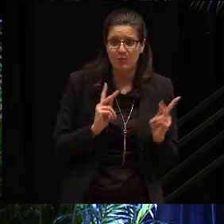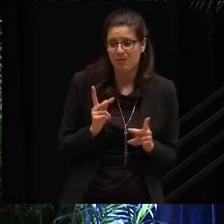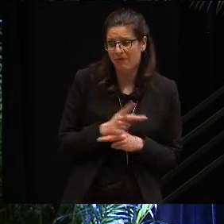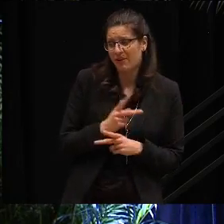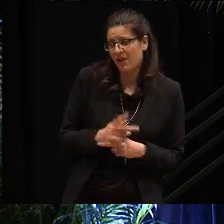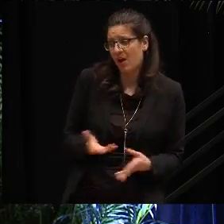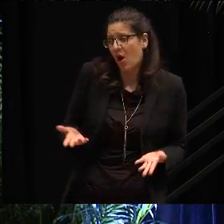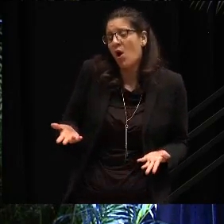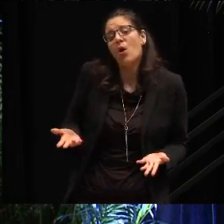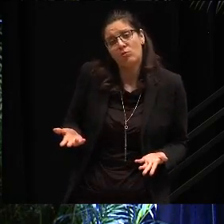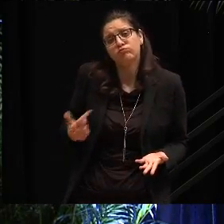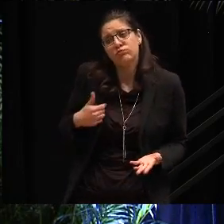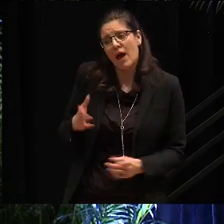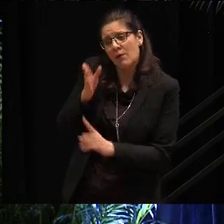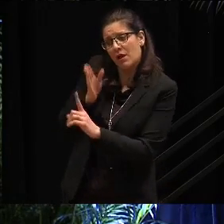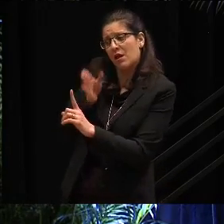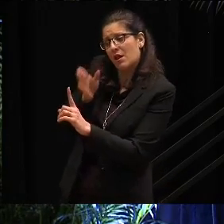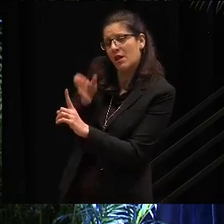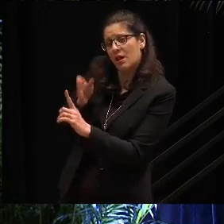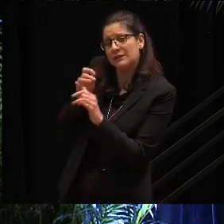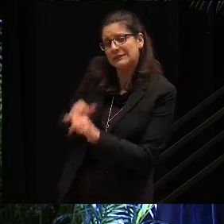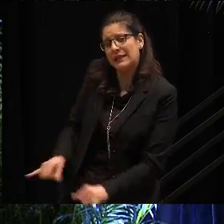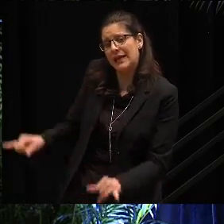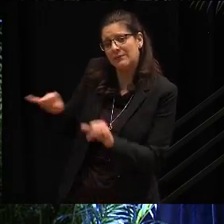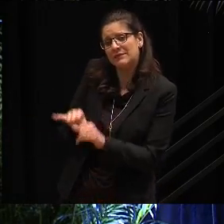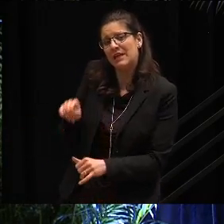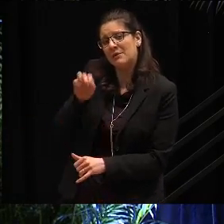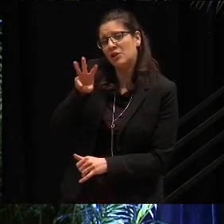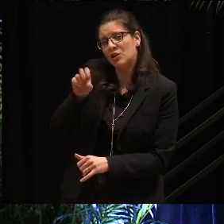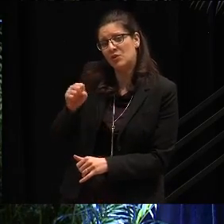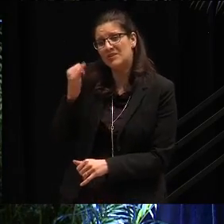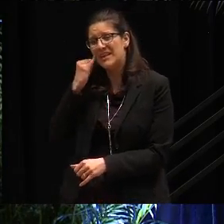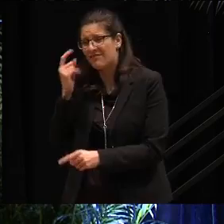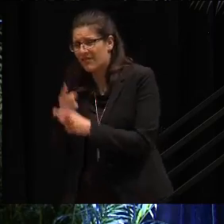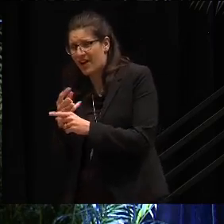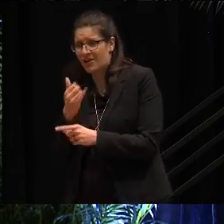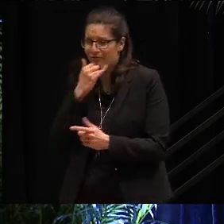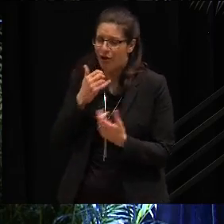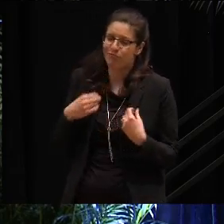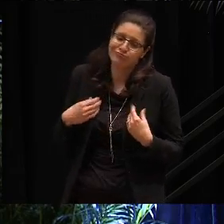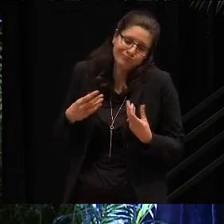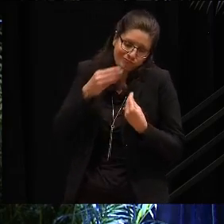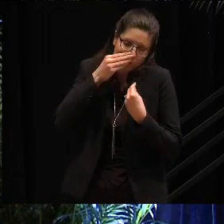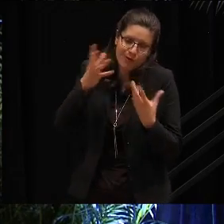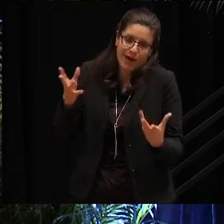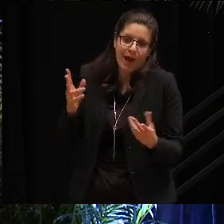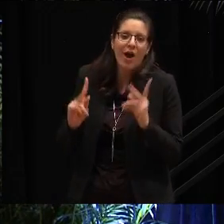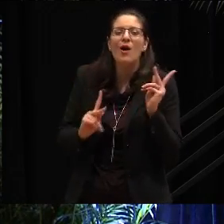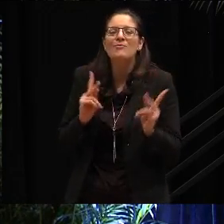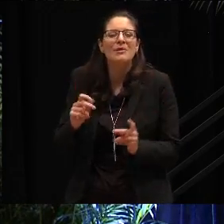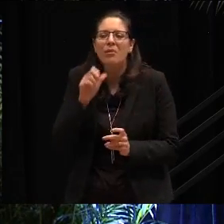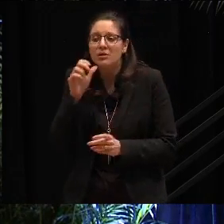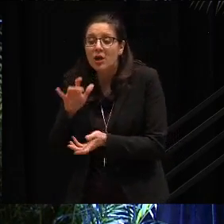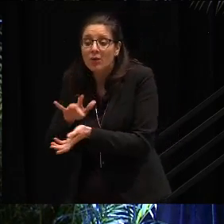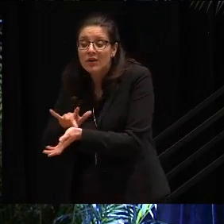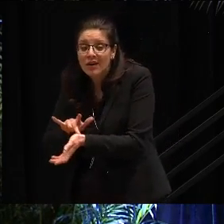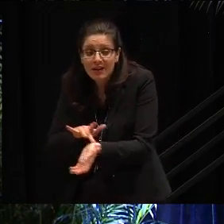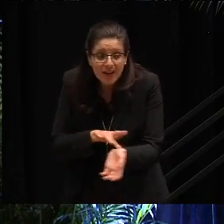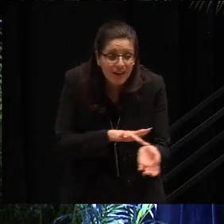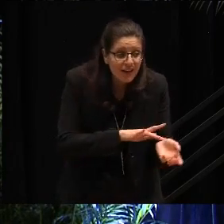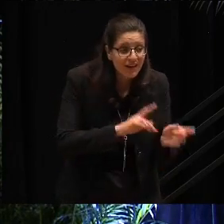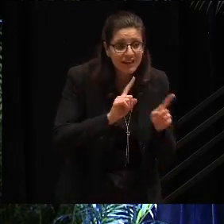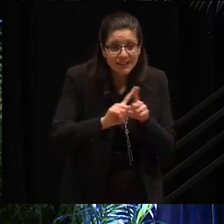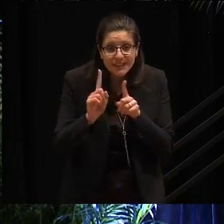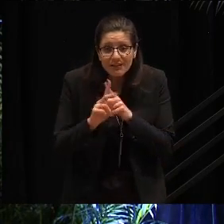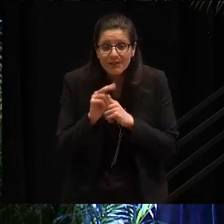news outlet that I'm going to get my news from. I don't care if it's right or wrong, this is where I'm going to get it. Instead of taking the time to read multiple